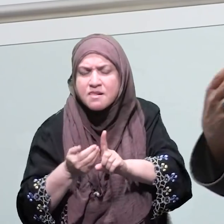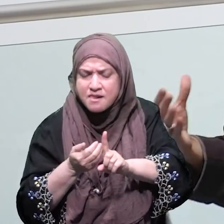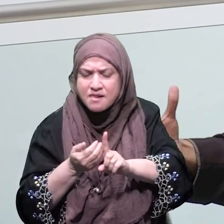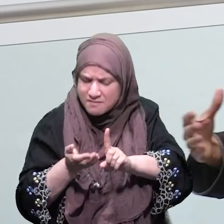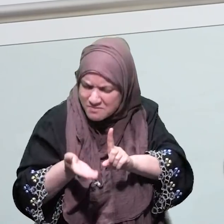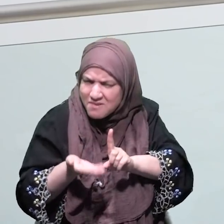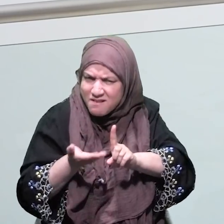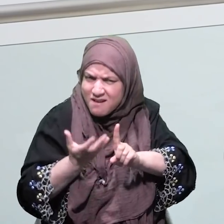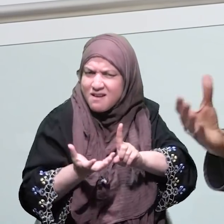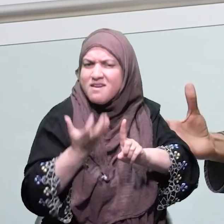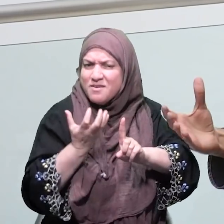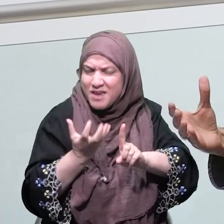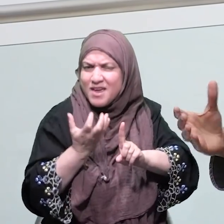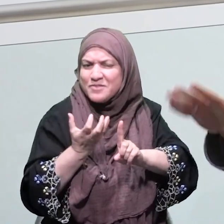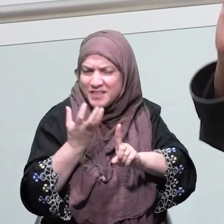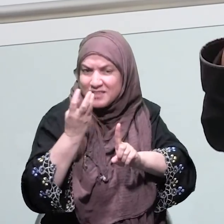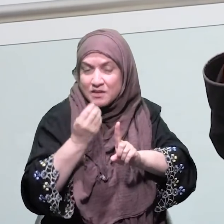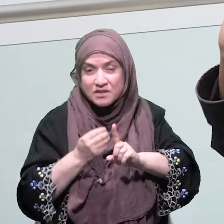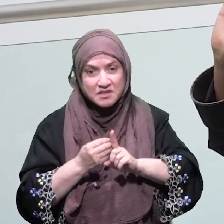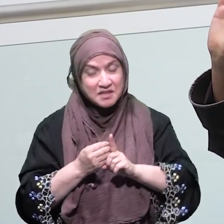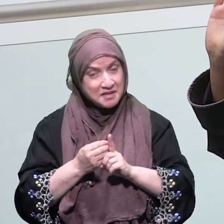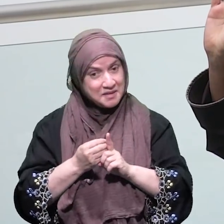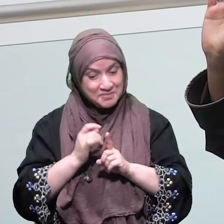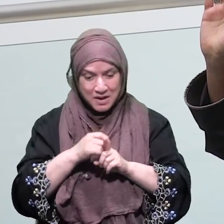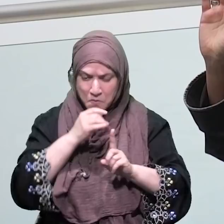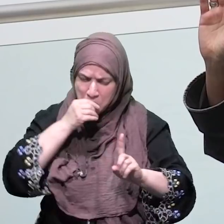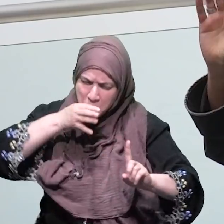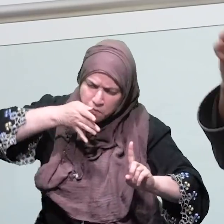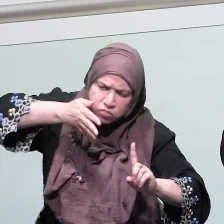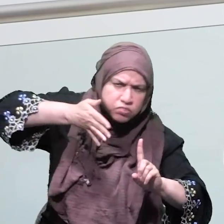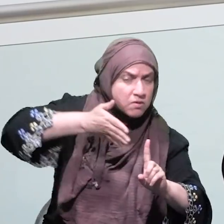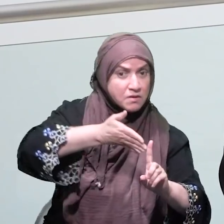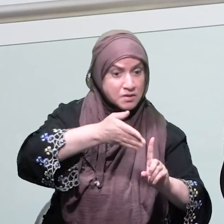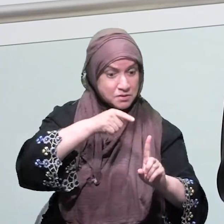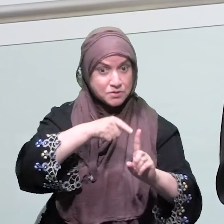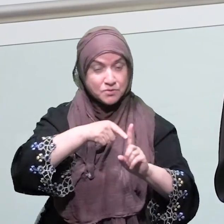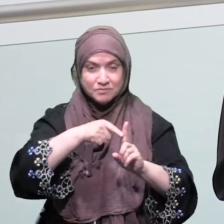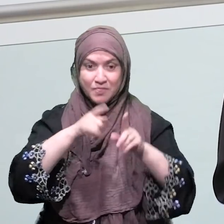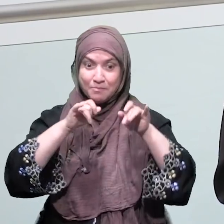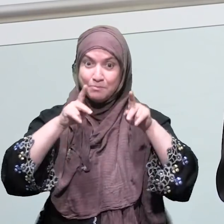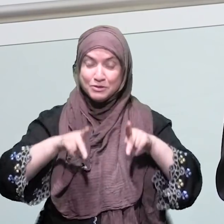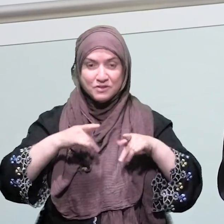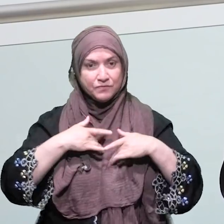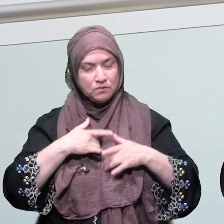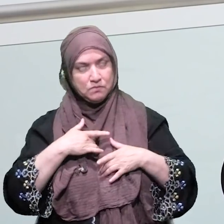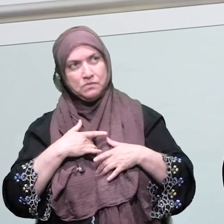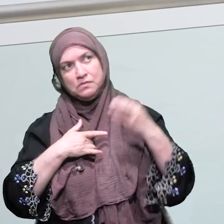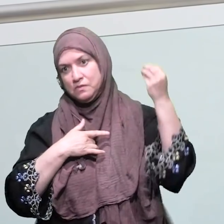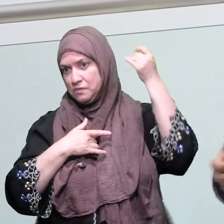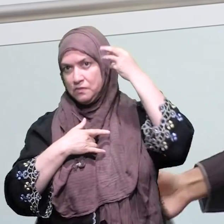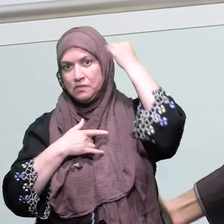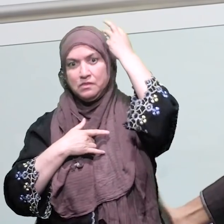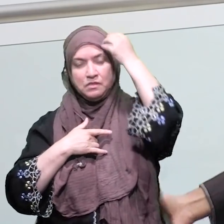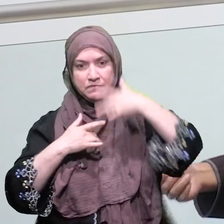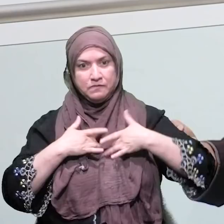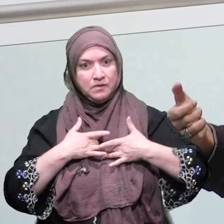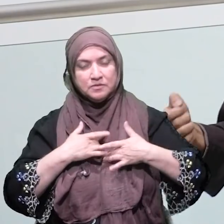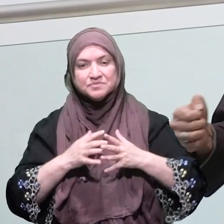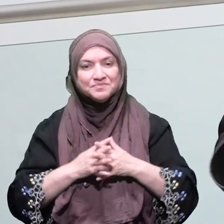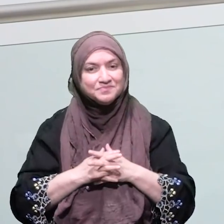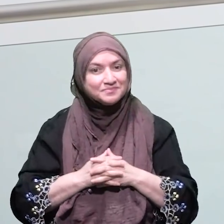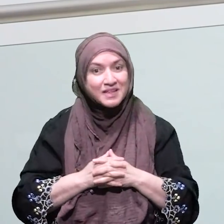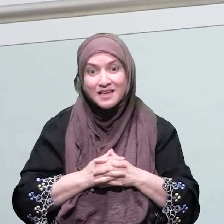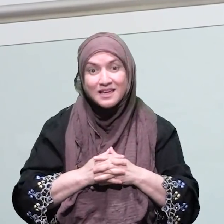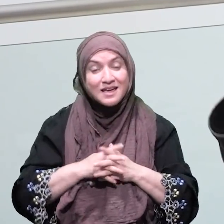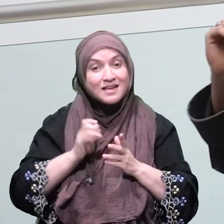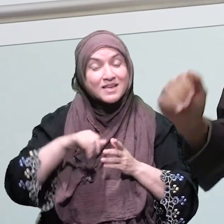our hearts and forgive people, and that's your entrance into Jannah, you're filling your heart with anger. And now it's just pick up a phone, send